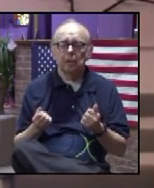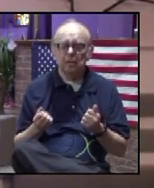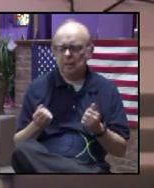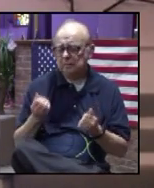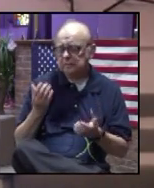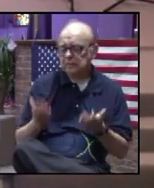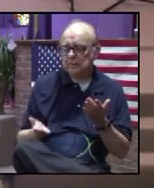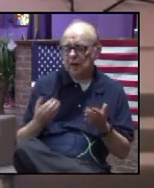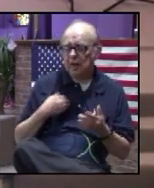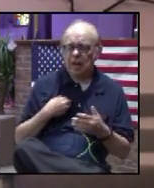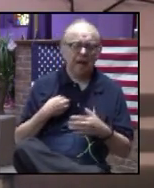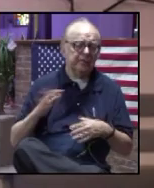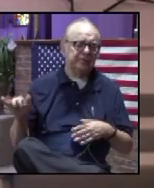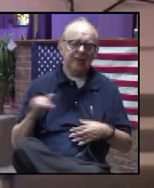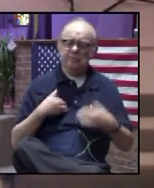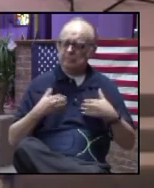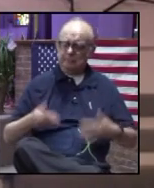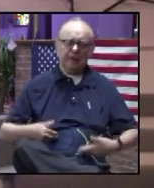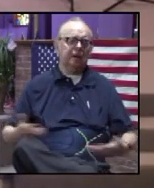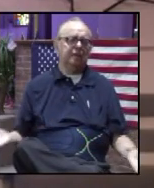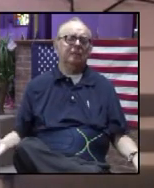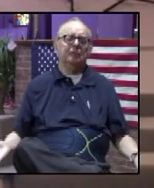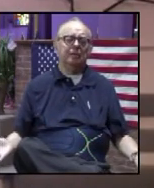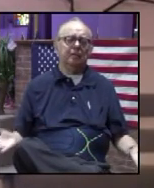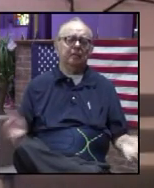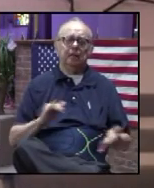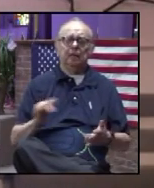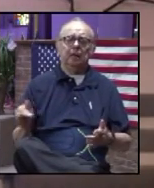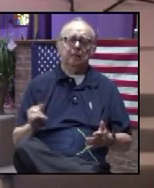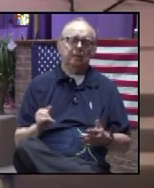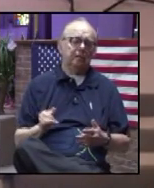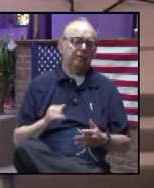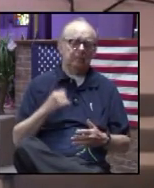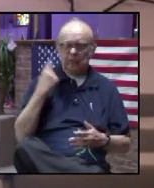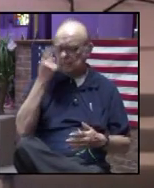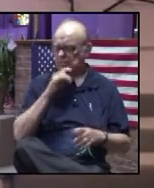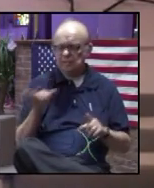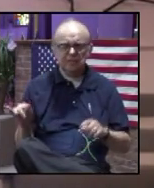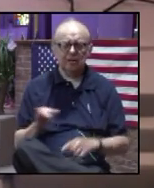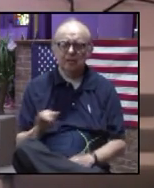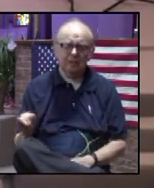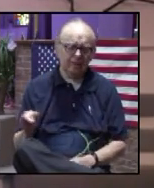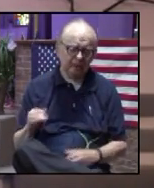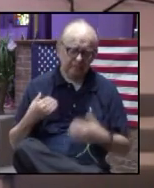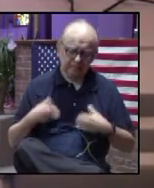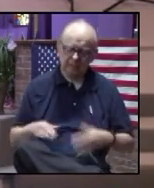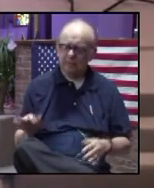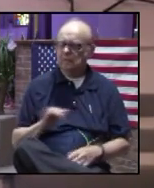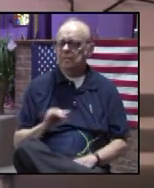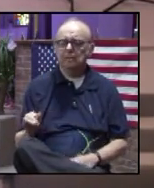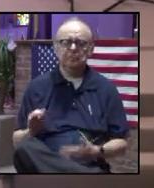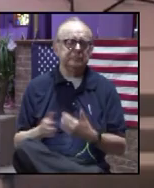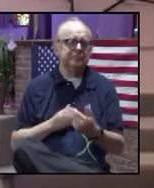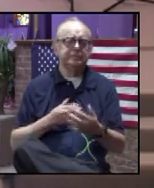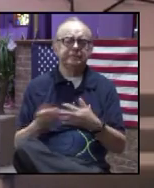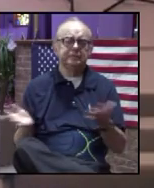You may have the same body, the same makeup, you look the same, you dress the same,